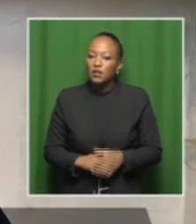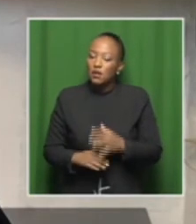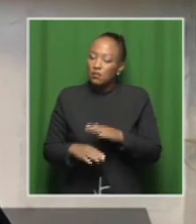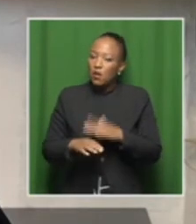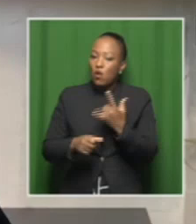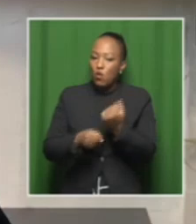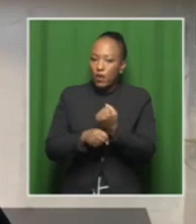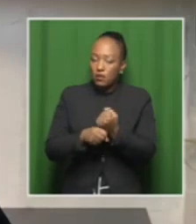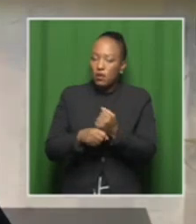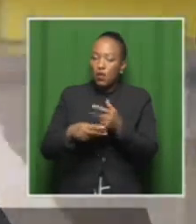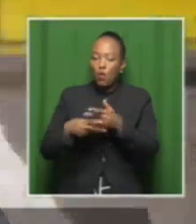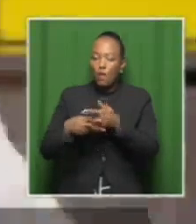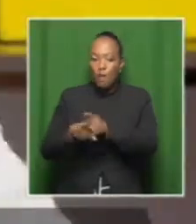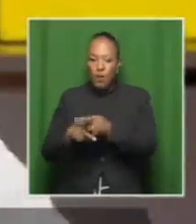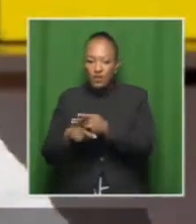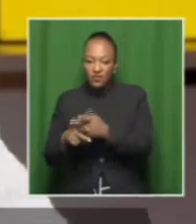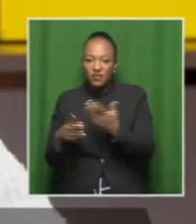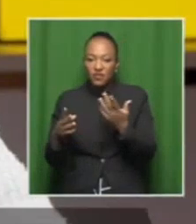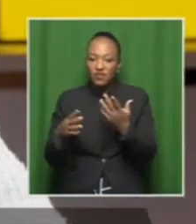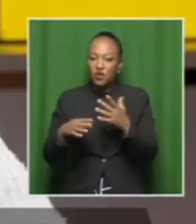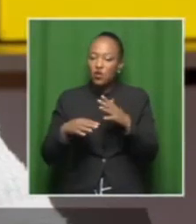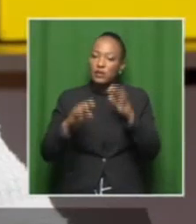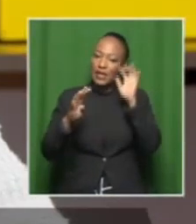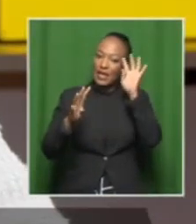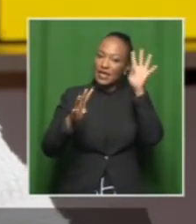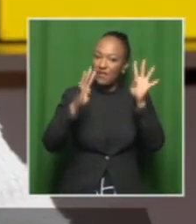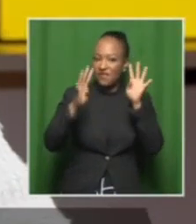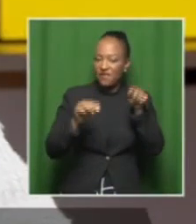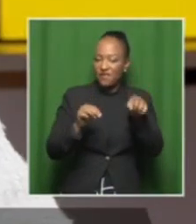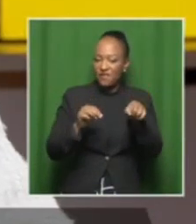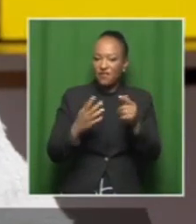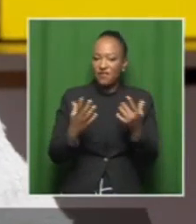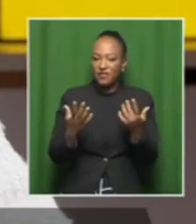production than the actual creative process. It's